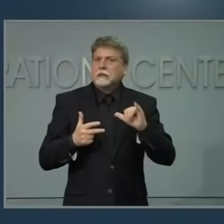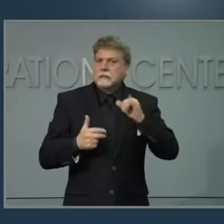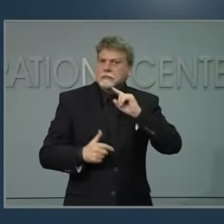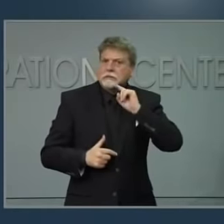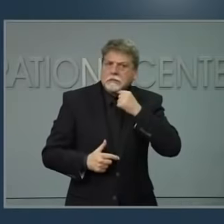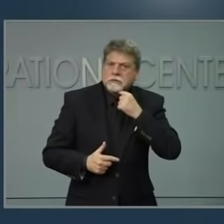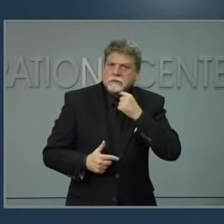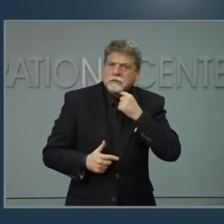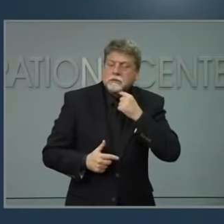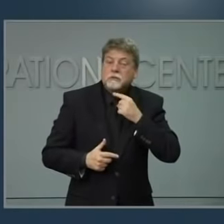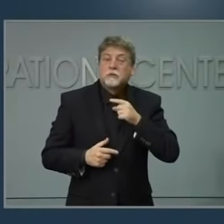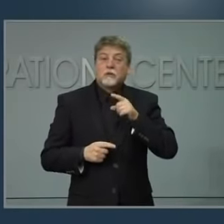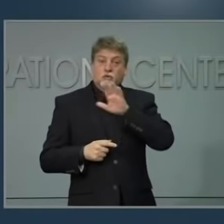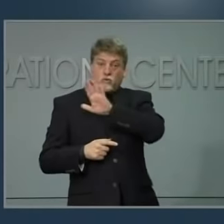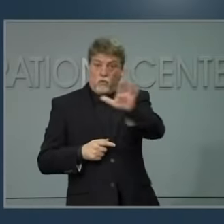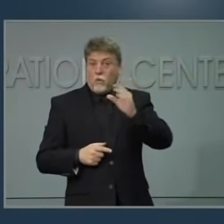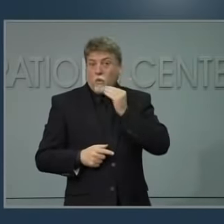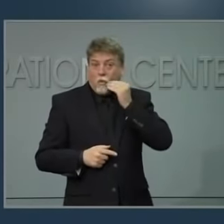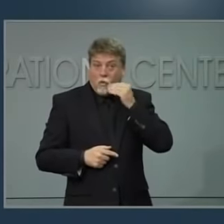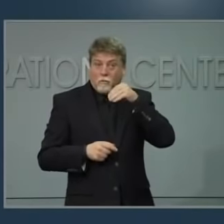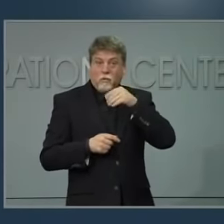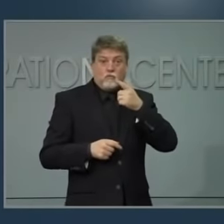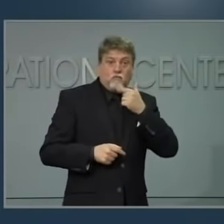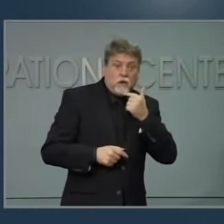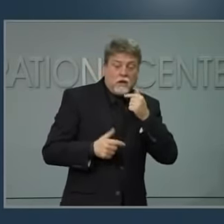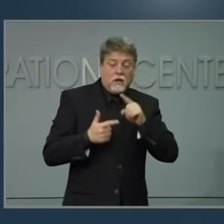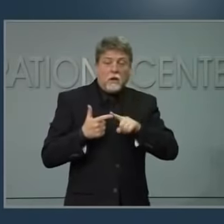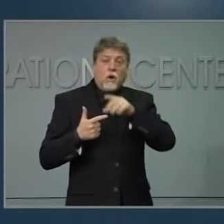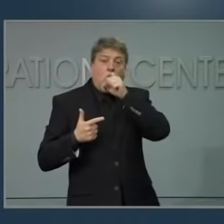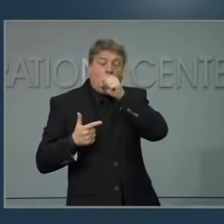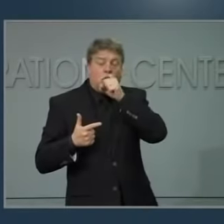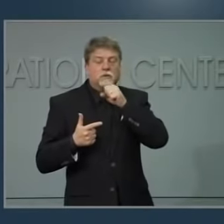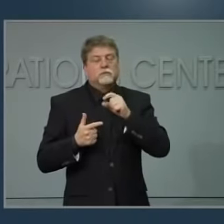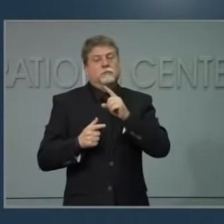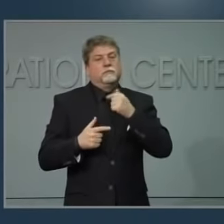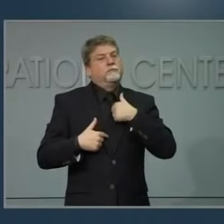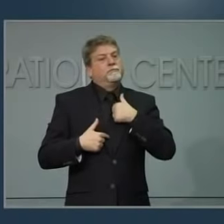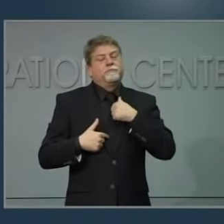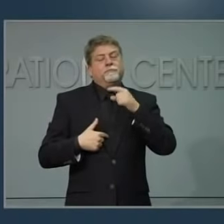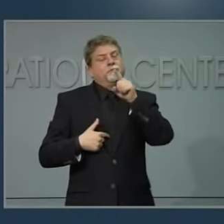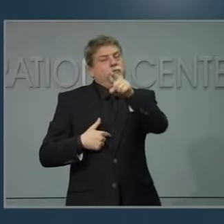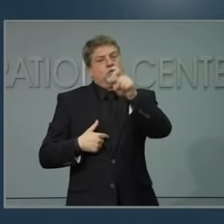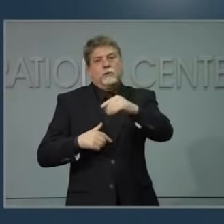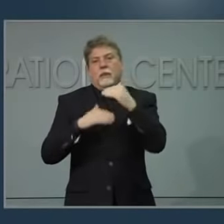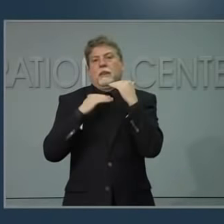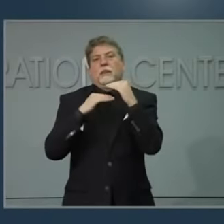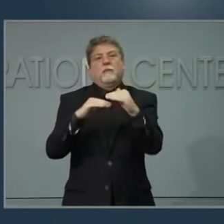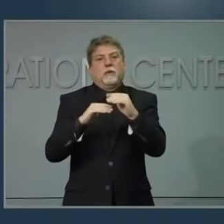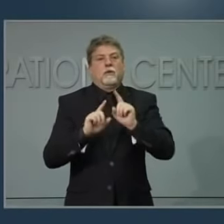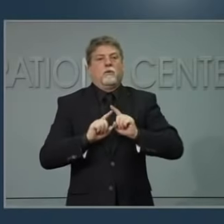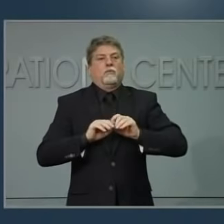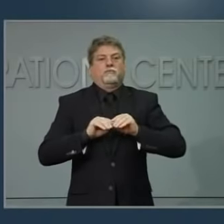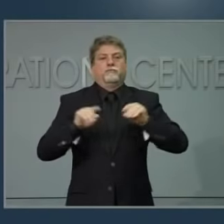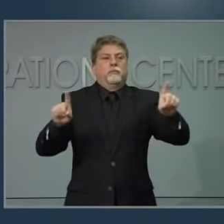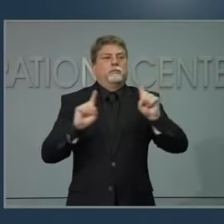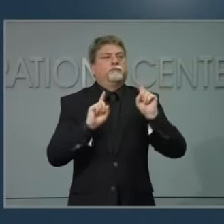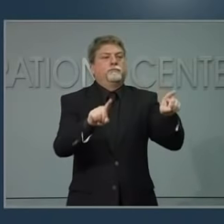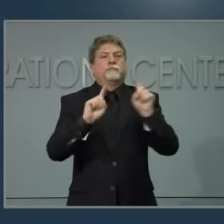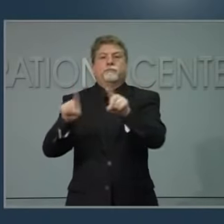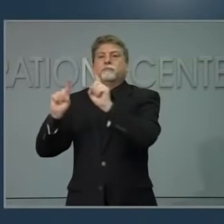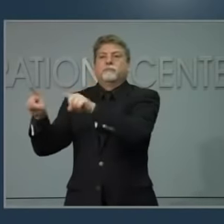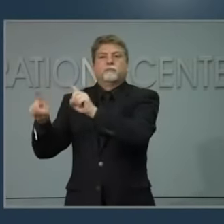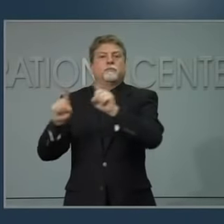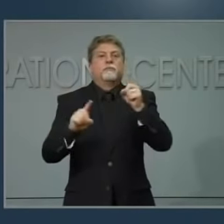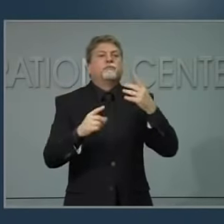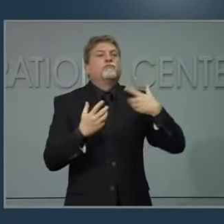a red or orange county, you should limit going out to essential activities. You should avoid people that